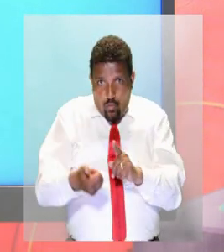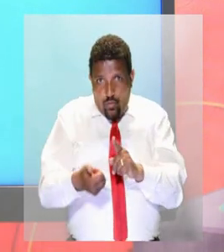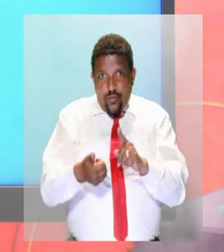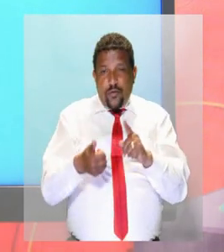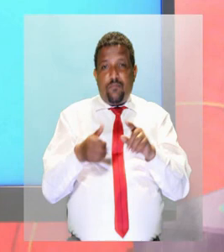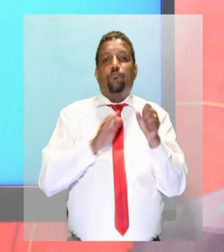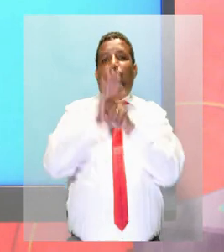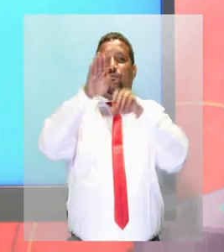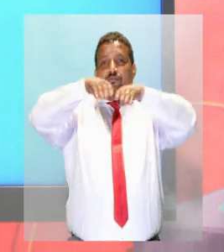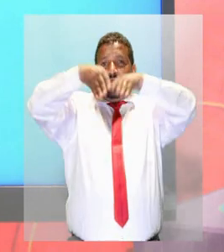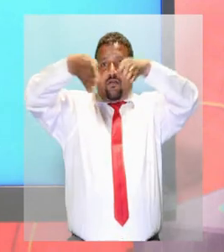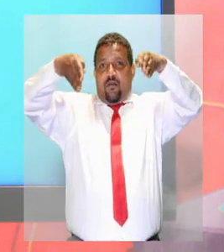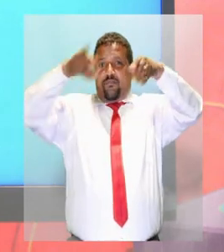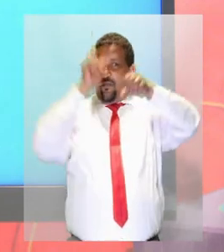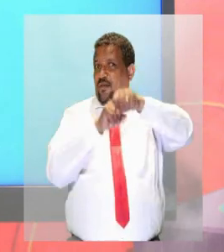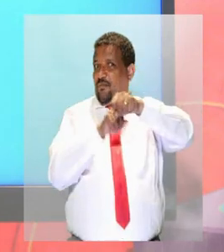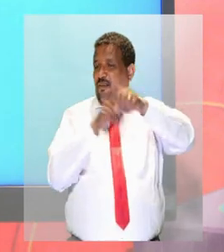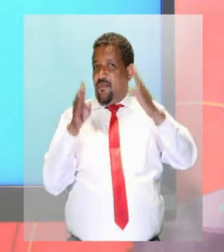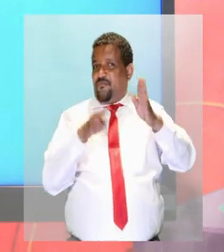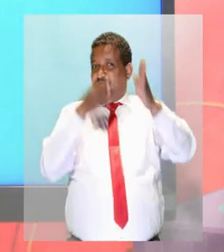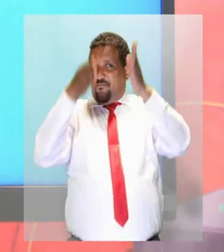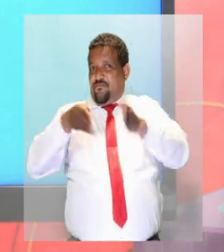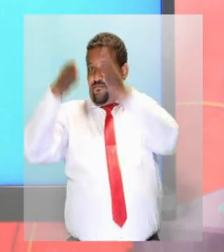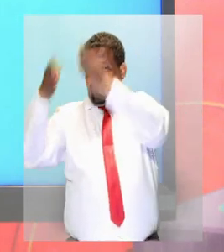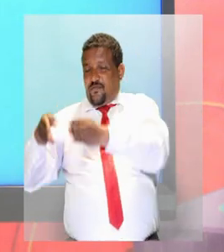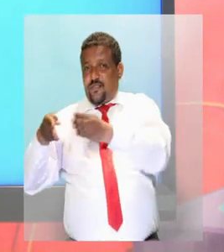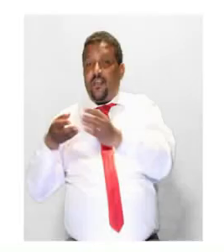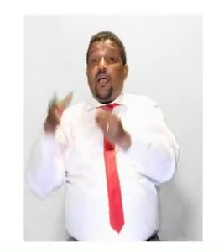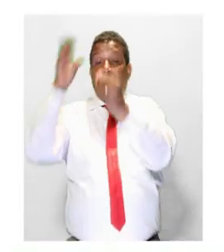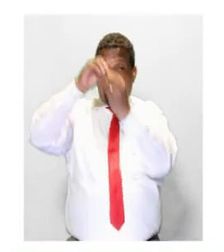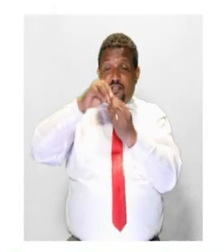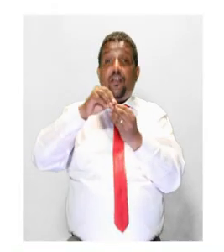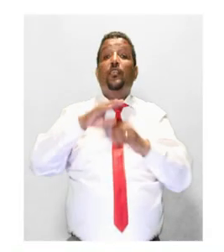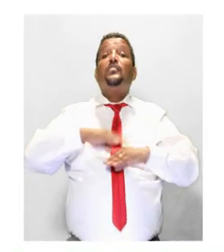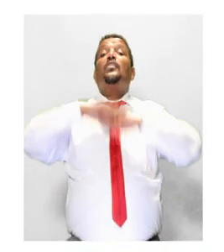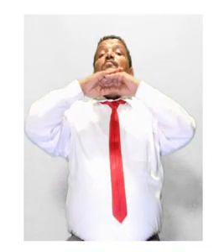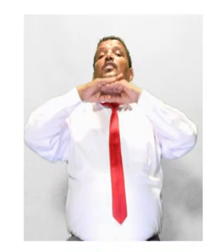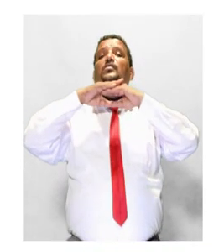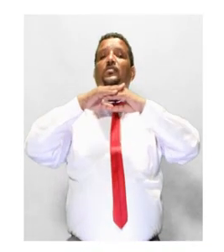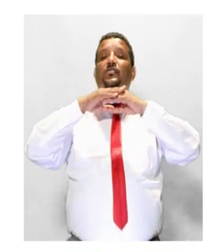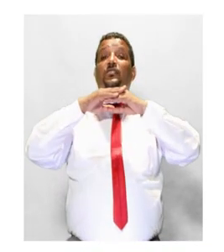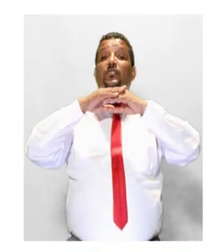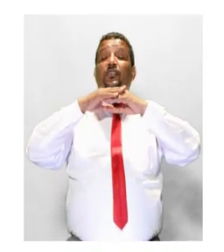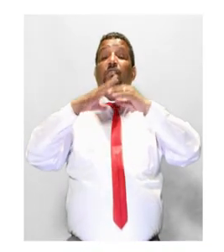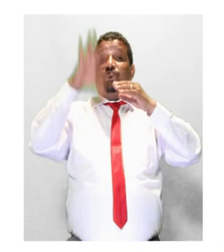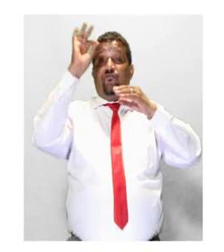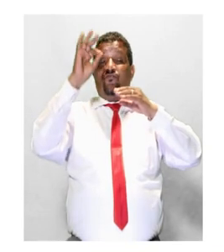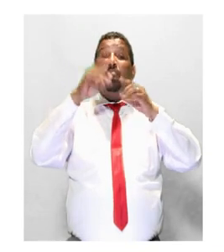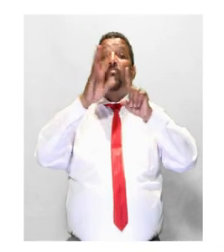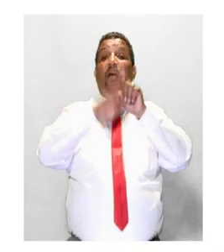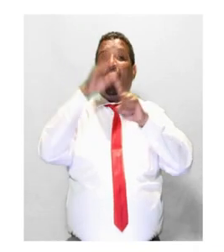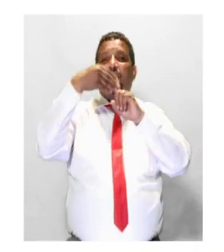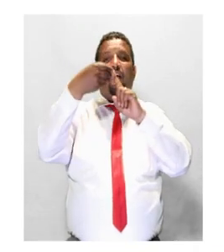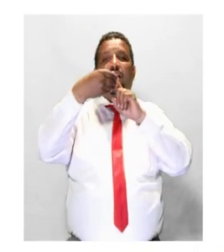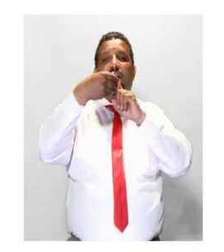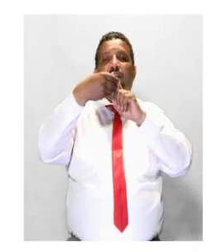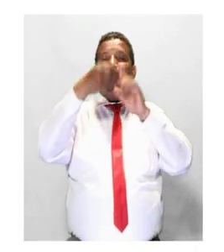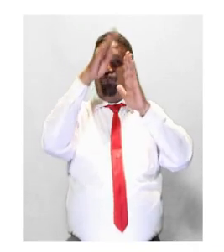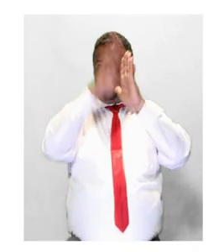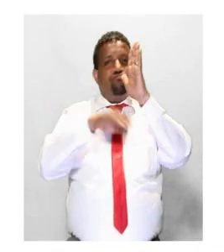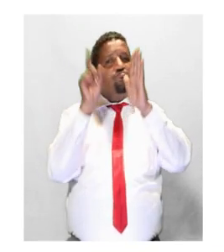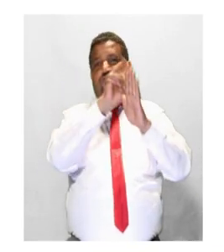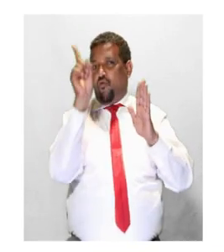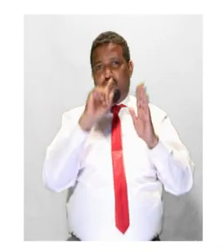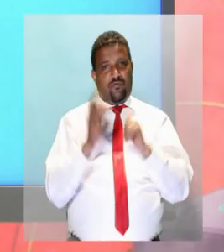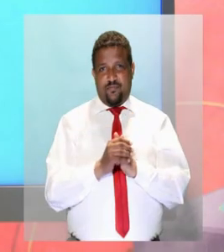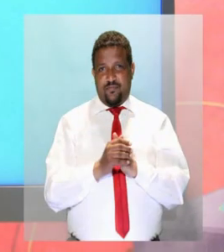gap. Hence, the additional satisfaction that you get from additional banana will not decline. So, time gap between consumption